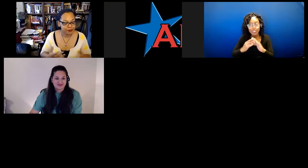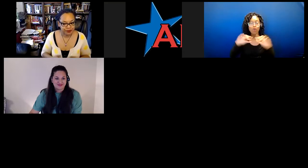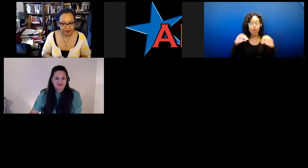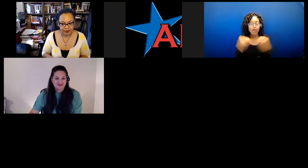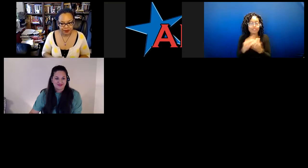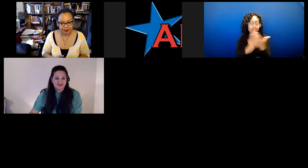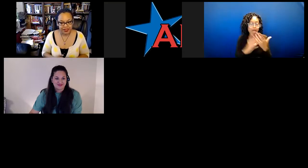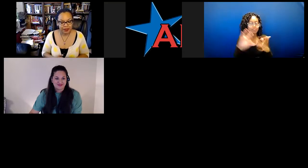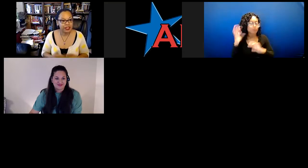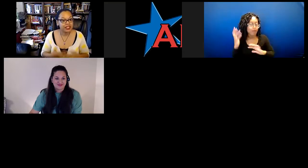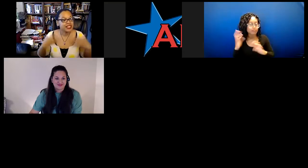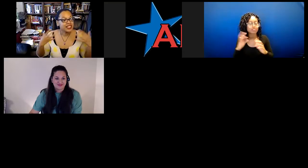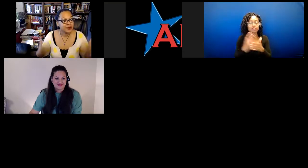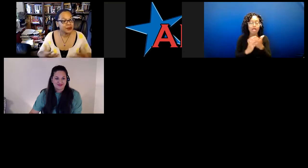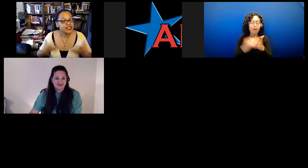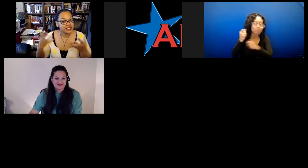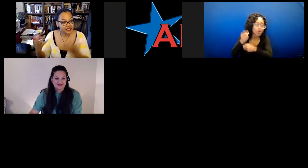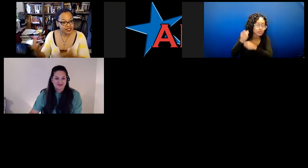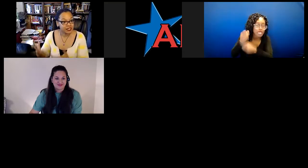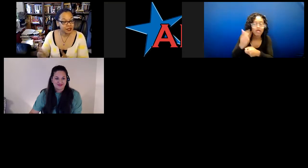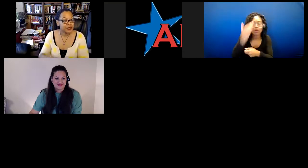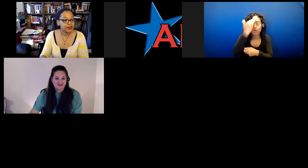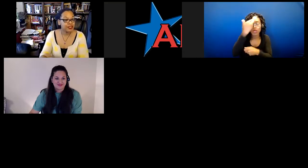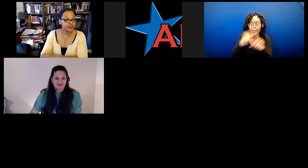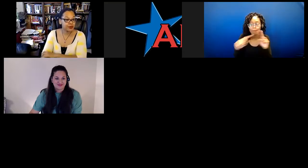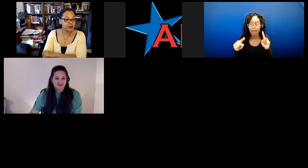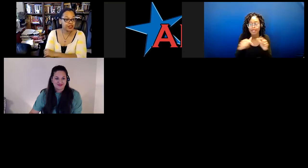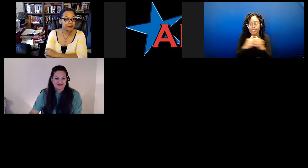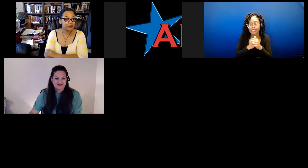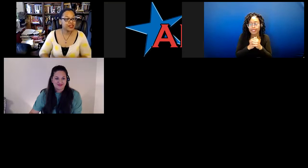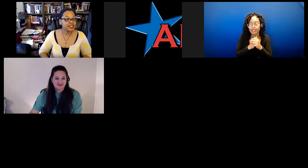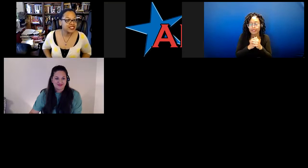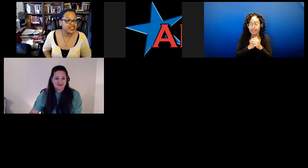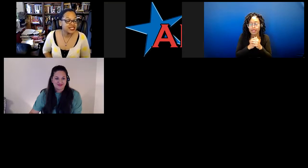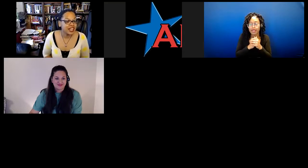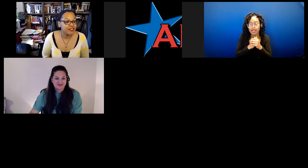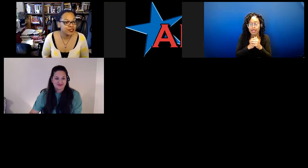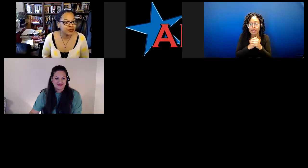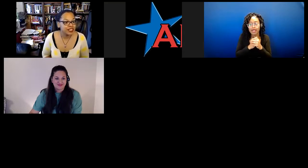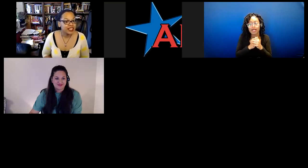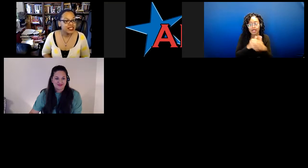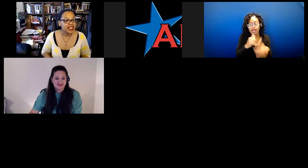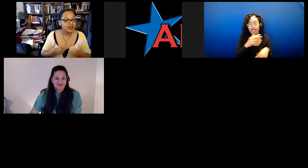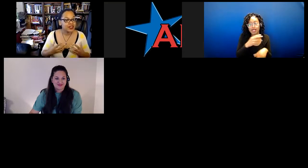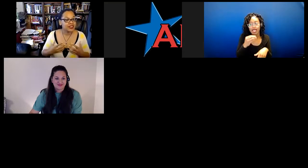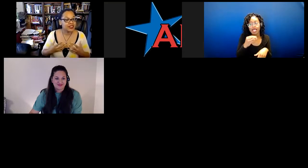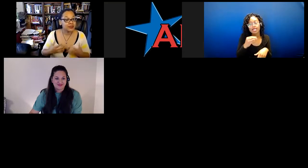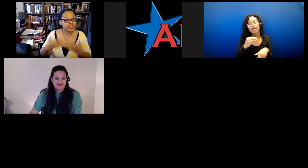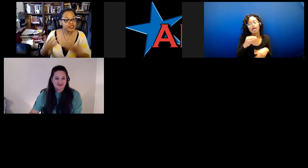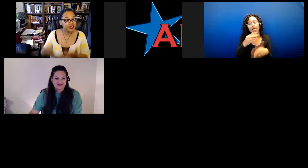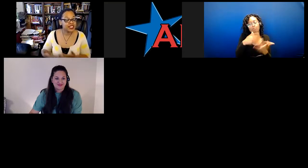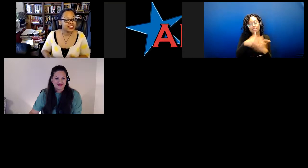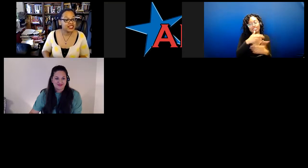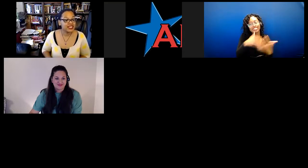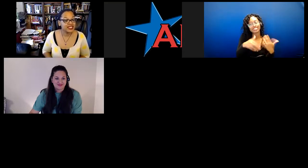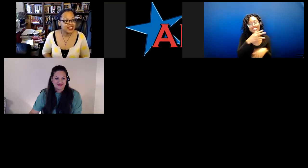disruption, but it was still primarily through processes and avenues that,